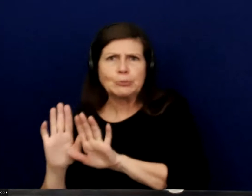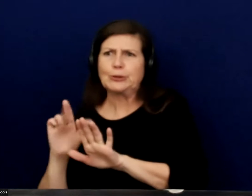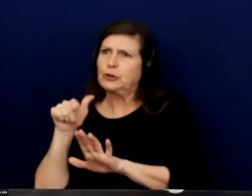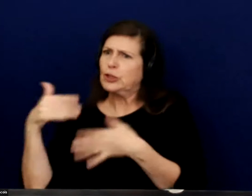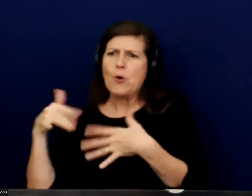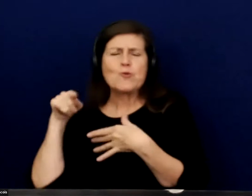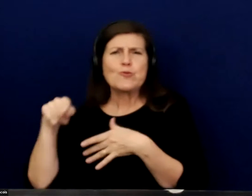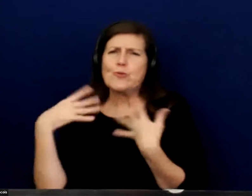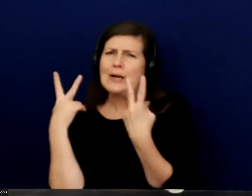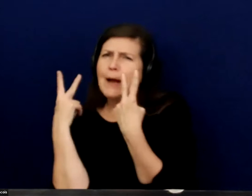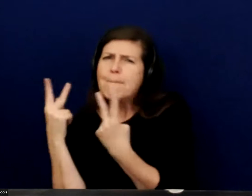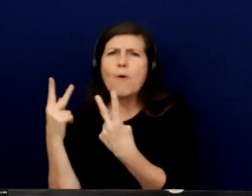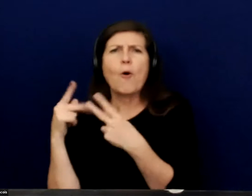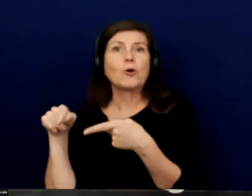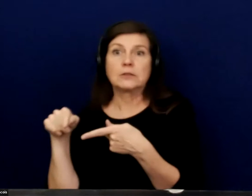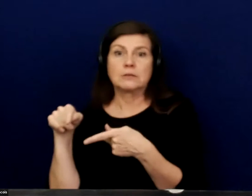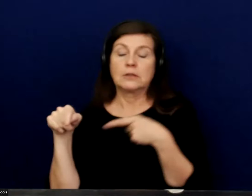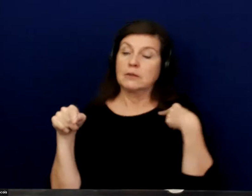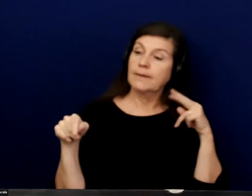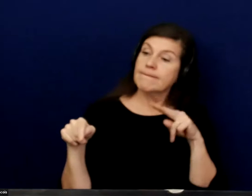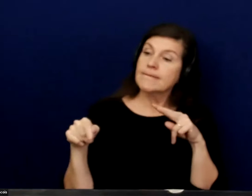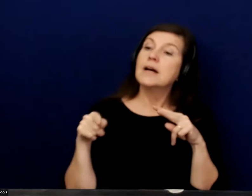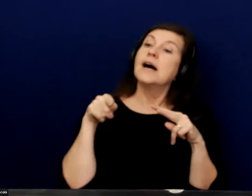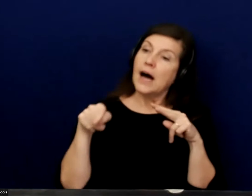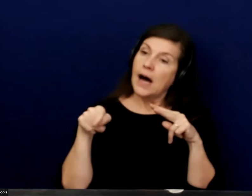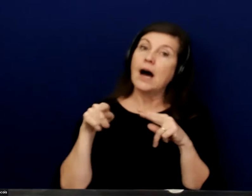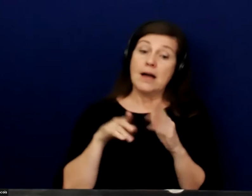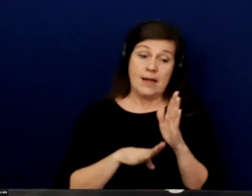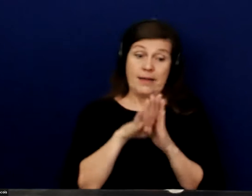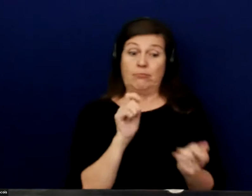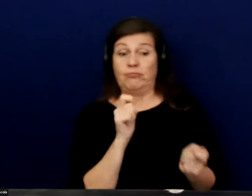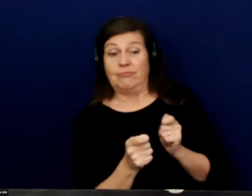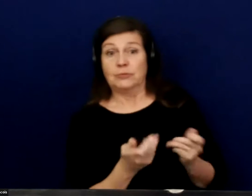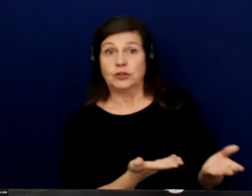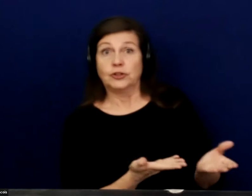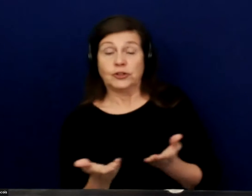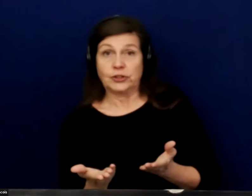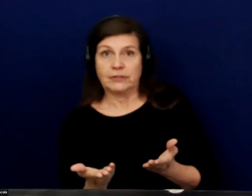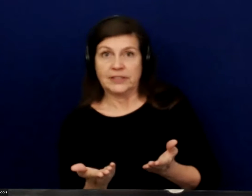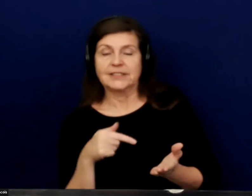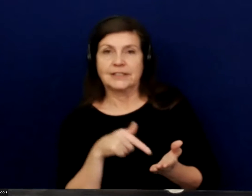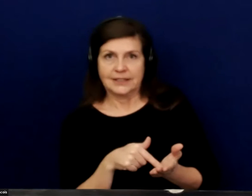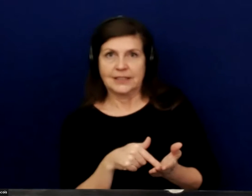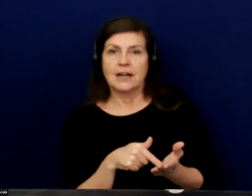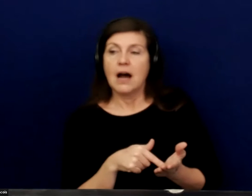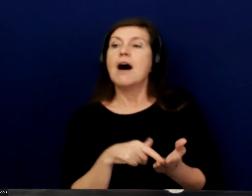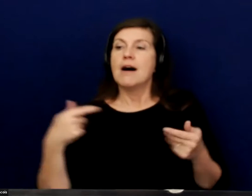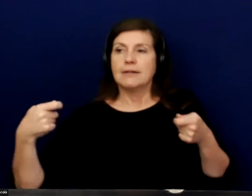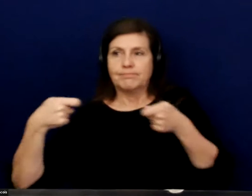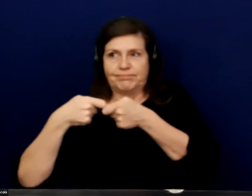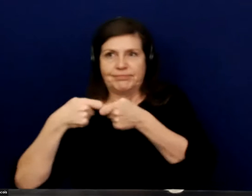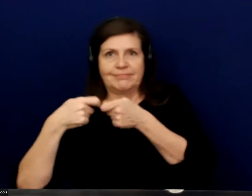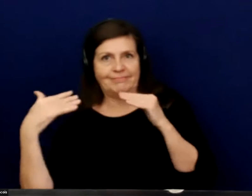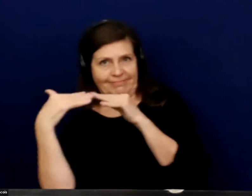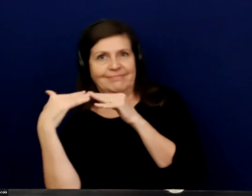for them, so that the improvements made in services are based on actual user needs. And that is, of course,